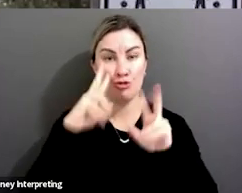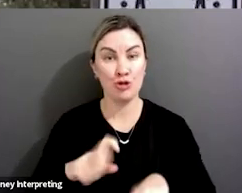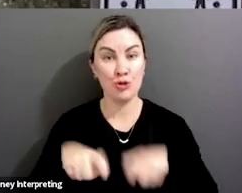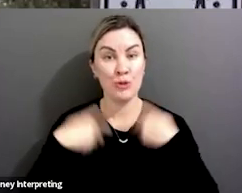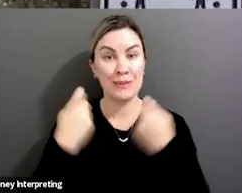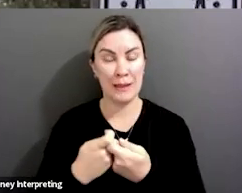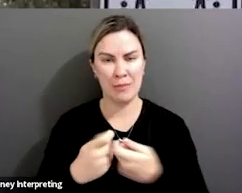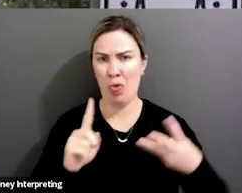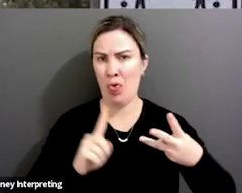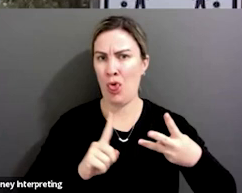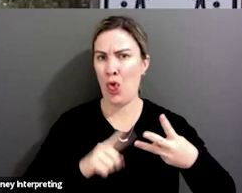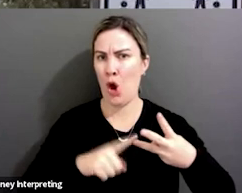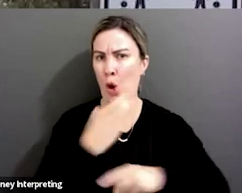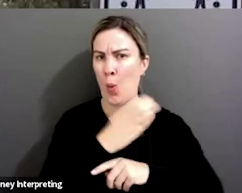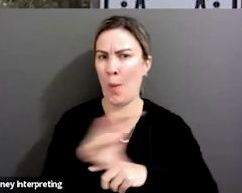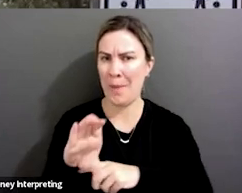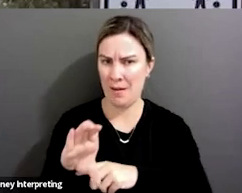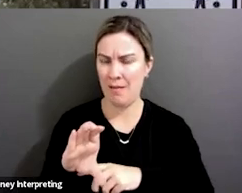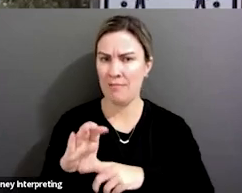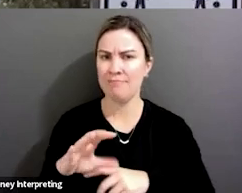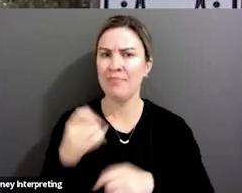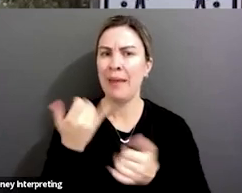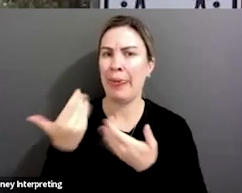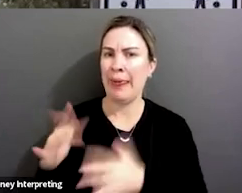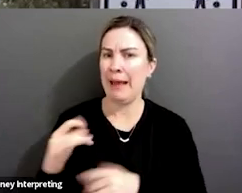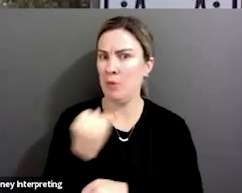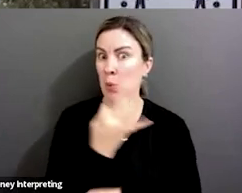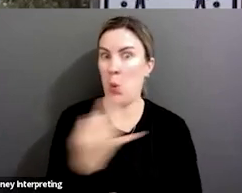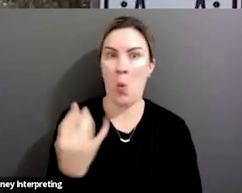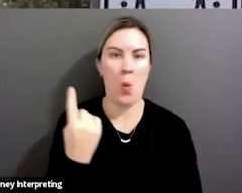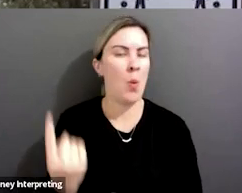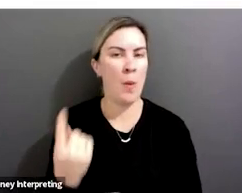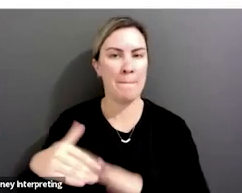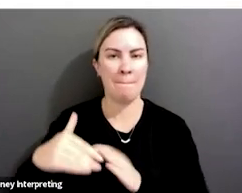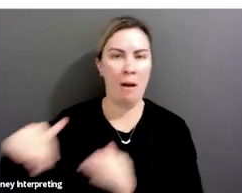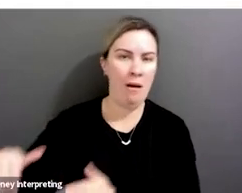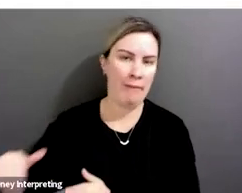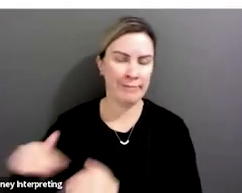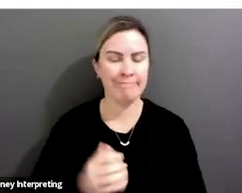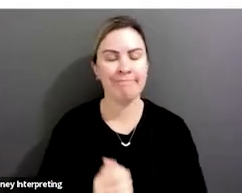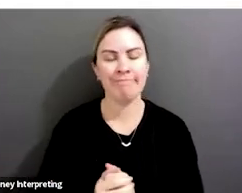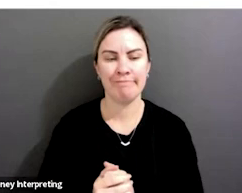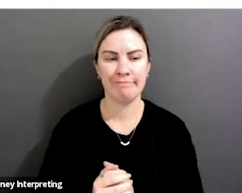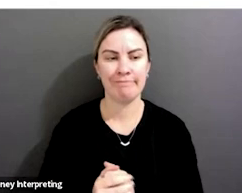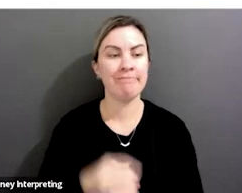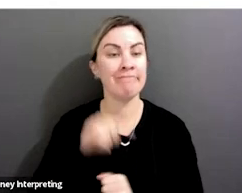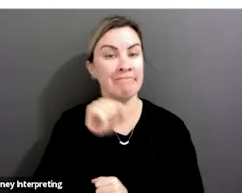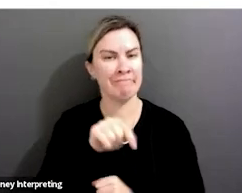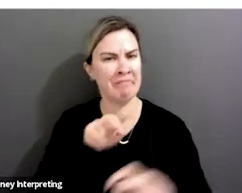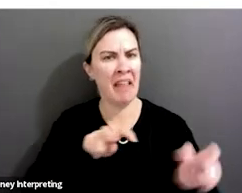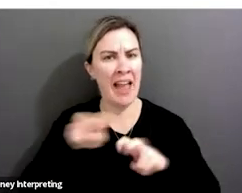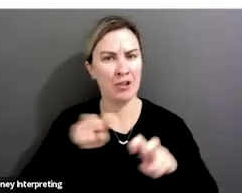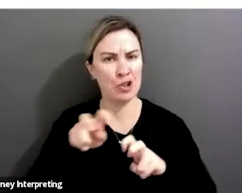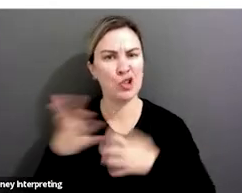webinar in the Leave Nobody Behind webinar series, Actions that Service Providers Can Take on